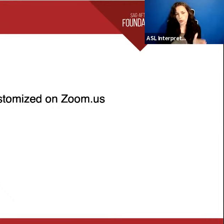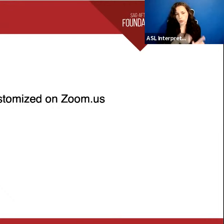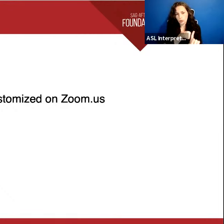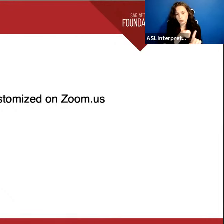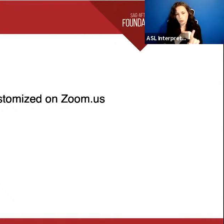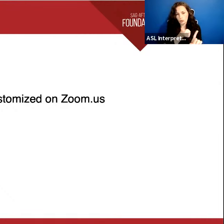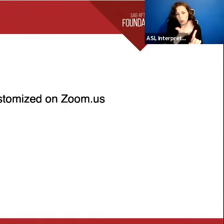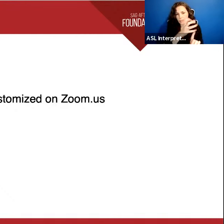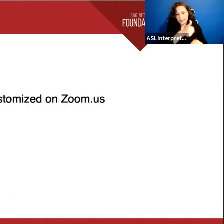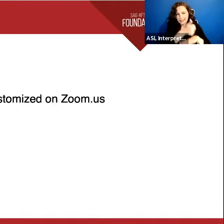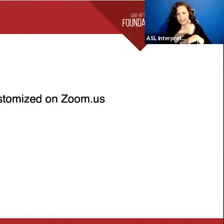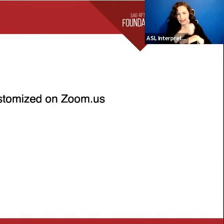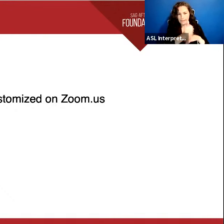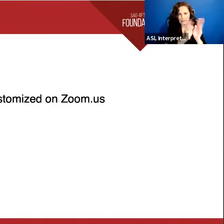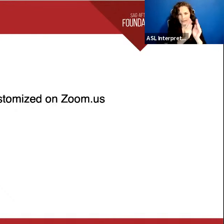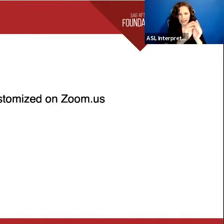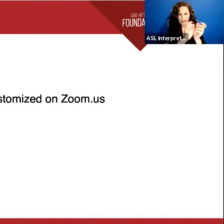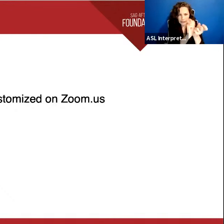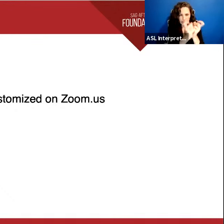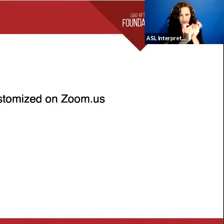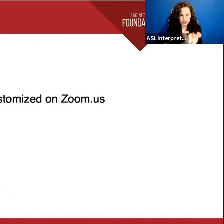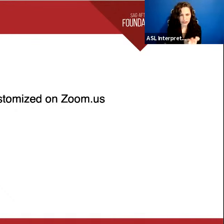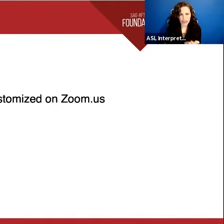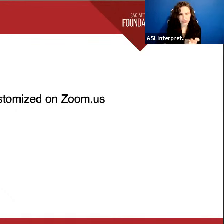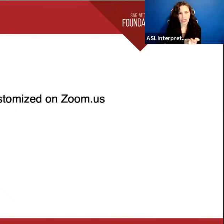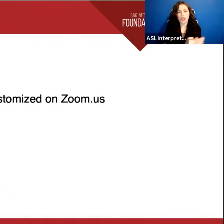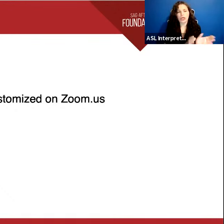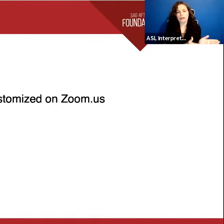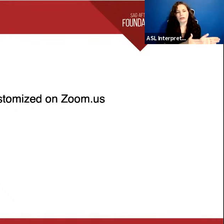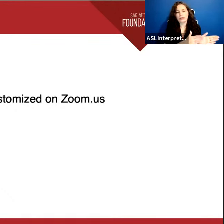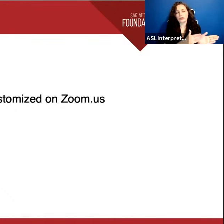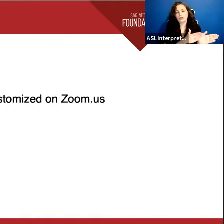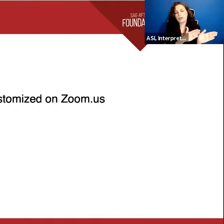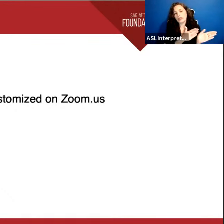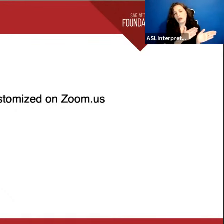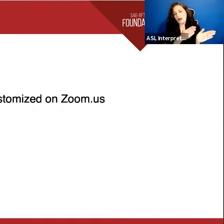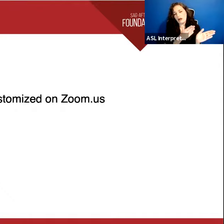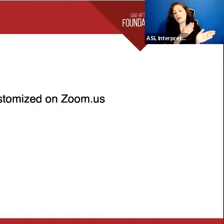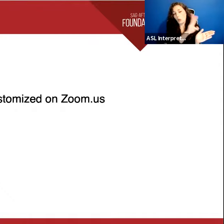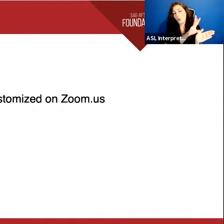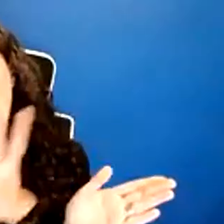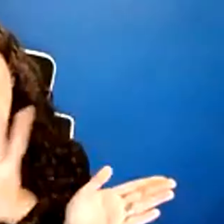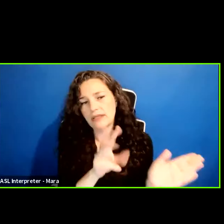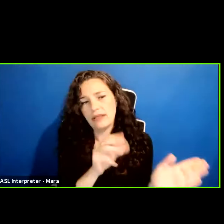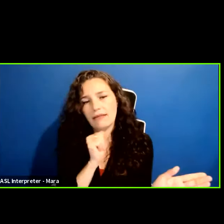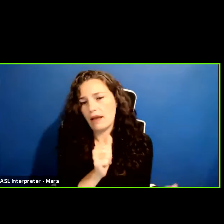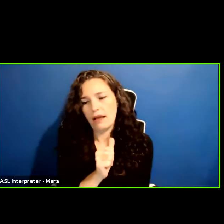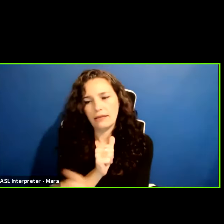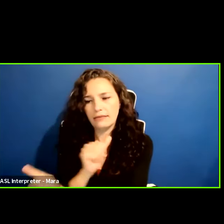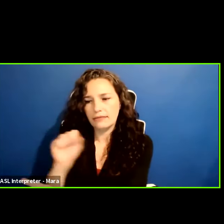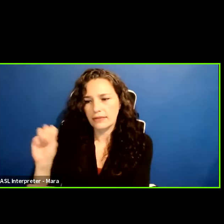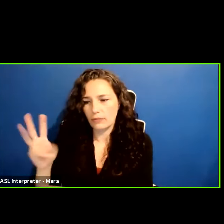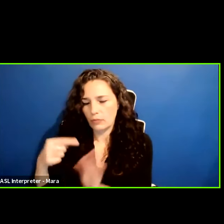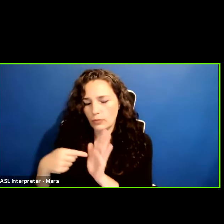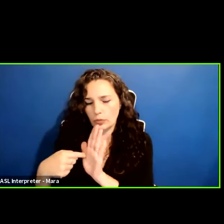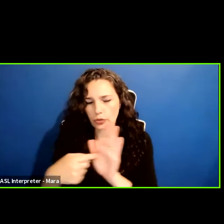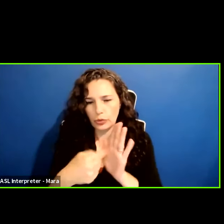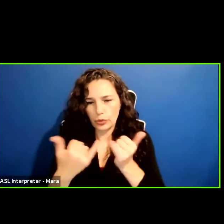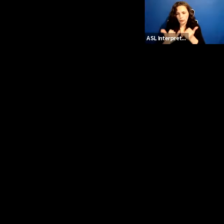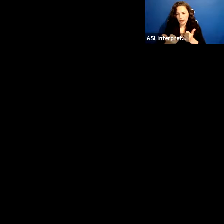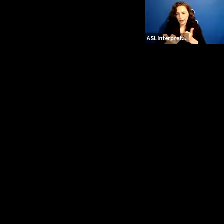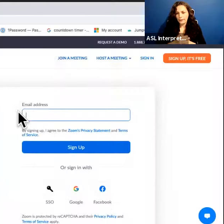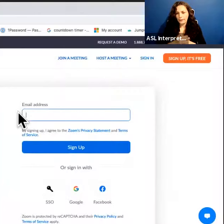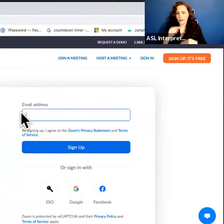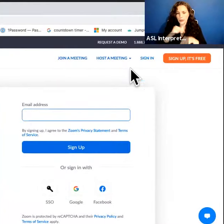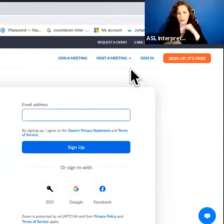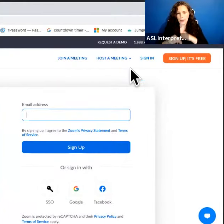your meetings look and operate, you want to do this on the website. So let me just quickly show you what that looks like right now. So I'm going to go back